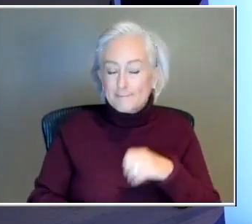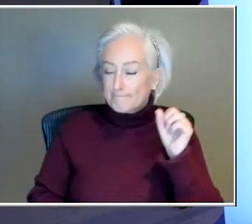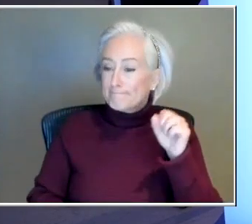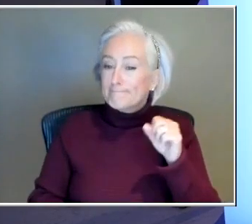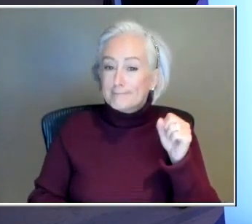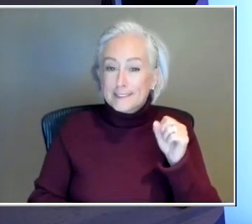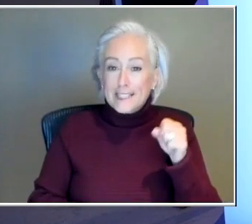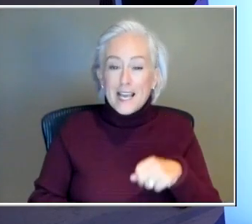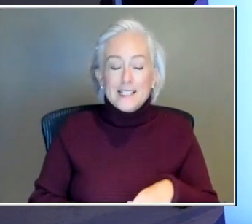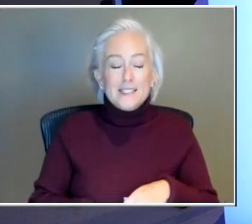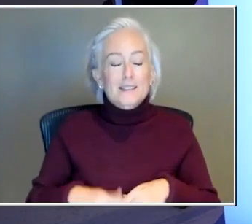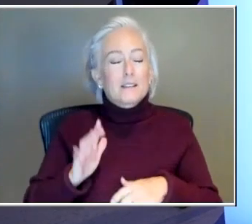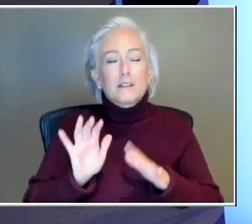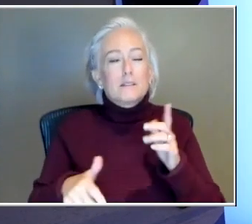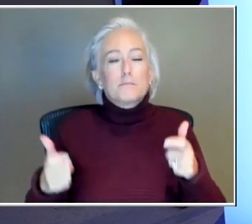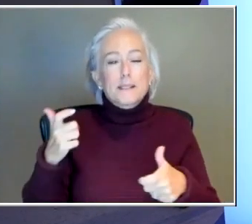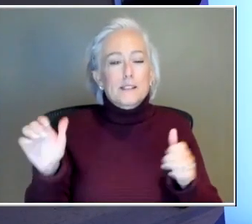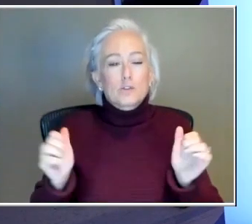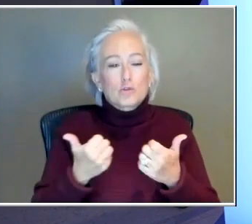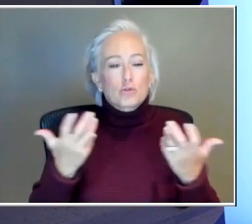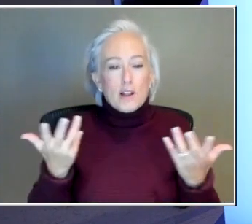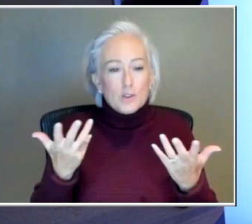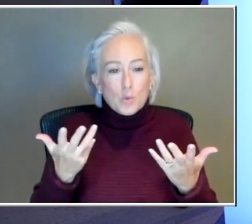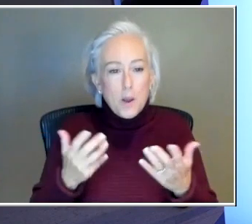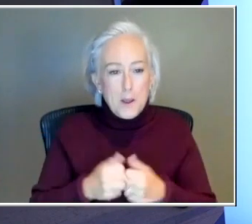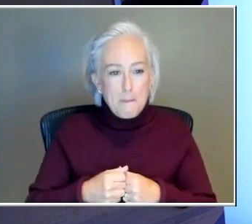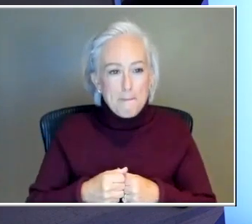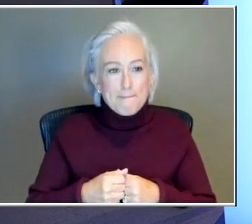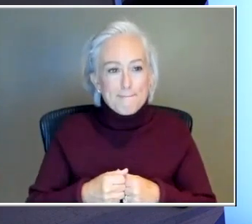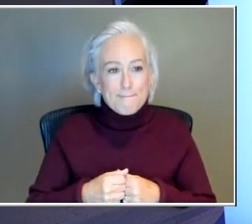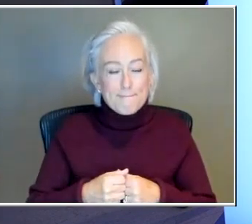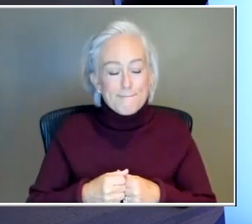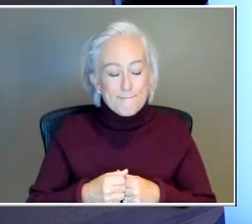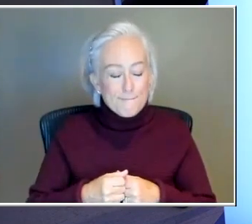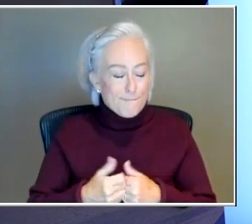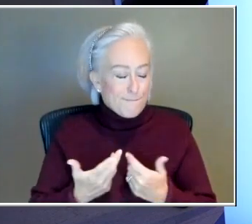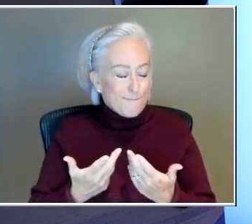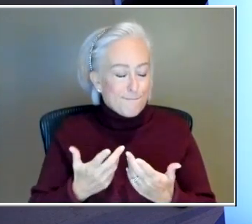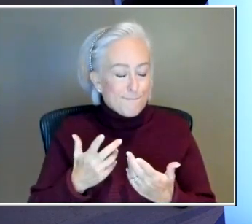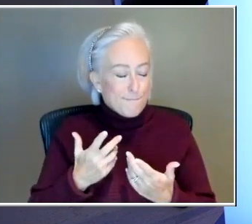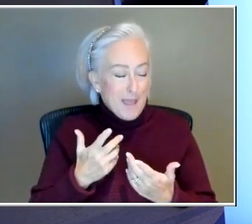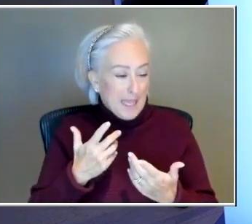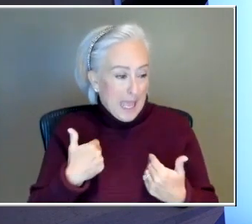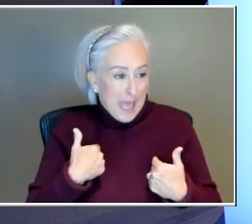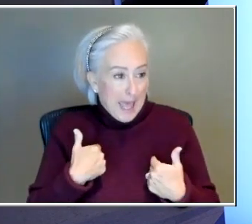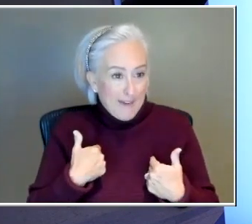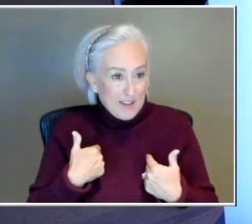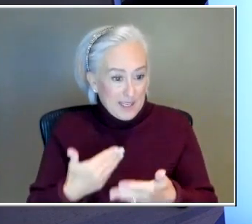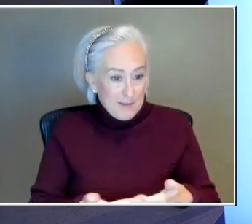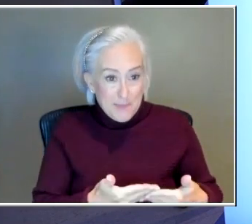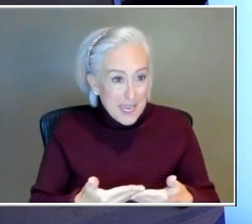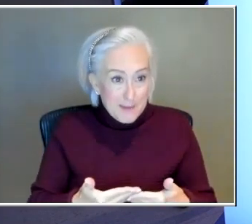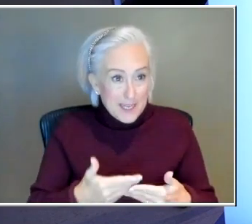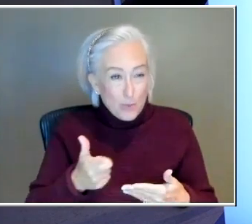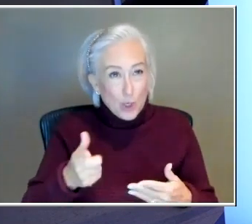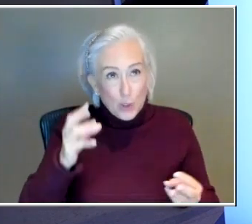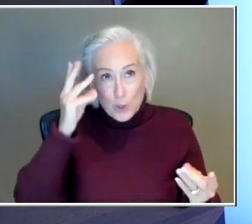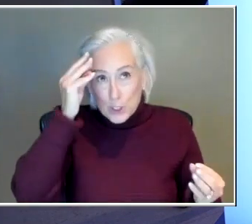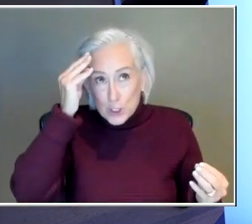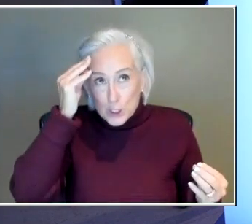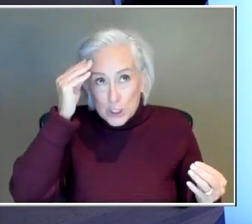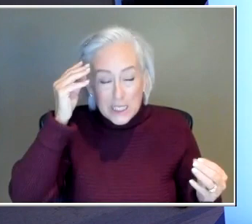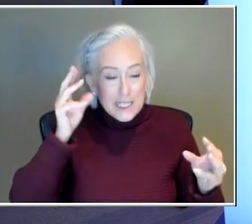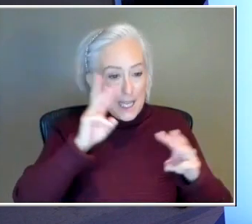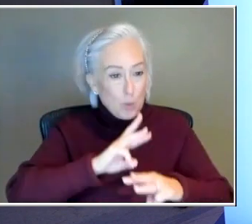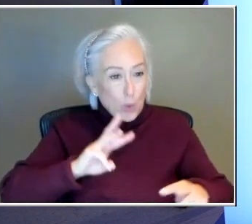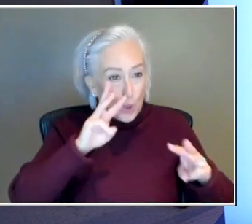the biggest challenge? With being just having a baby, and did you have worries in the back of your head, or now that you have this implant, has